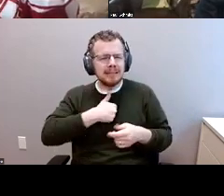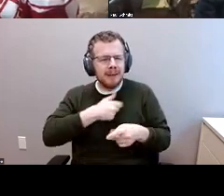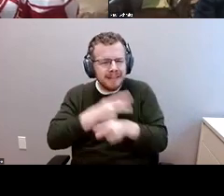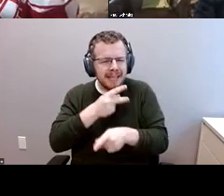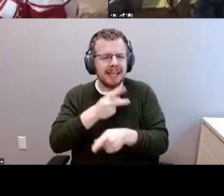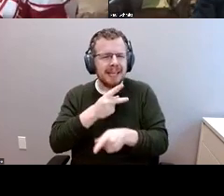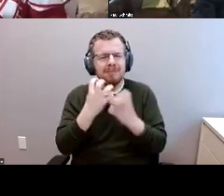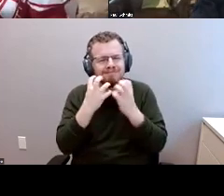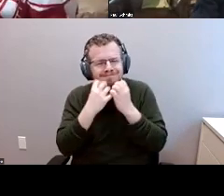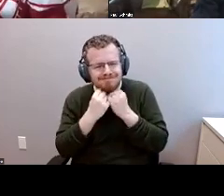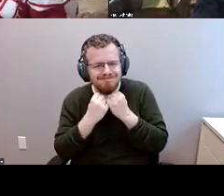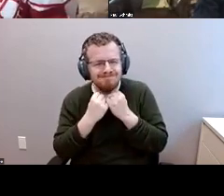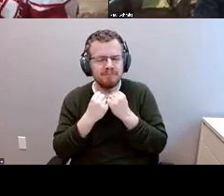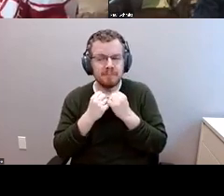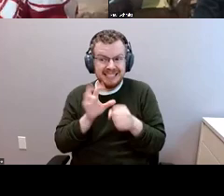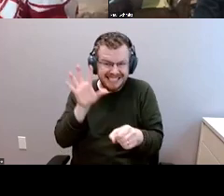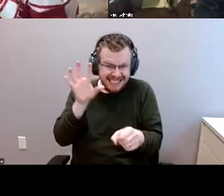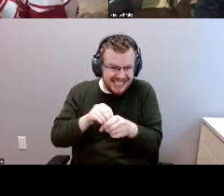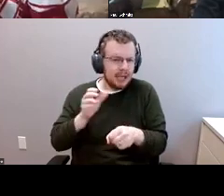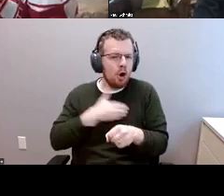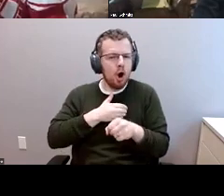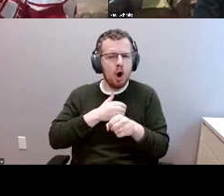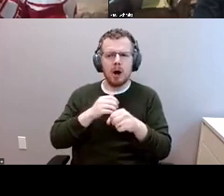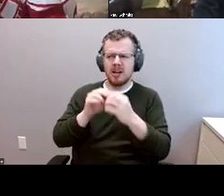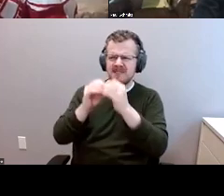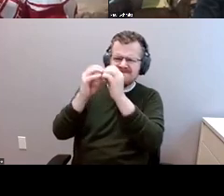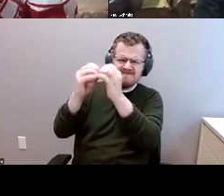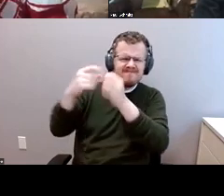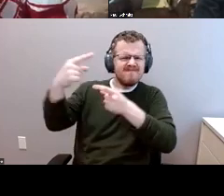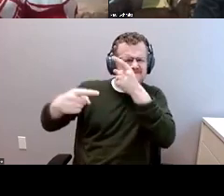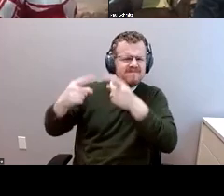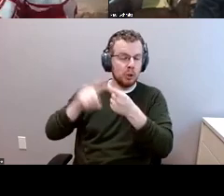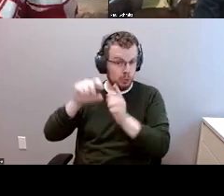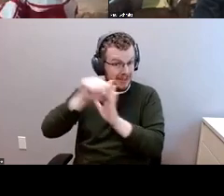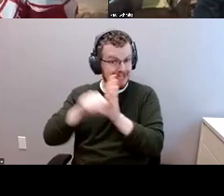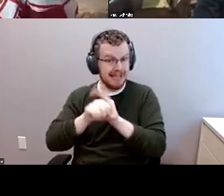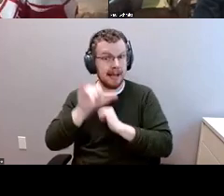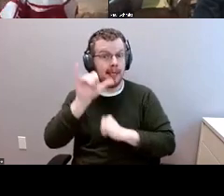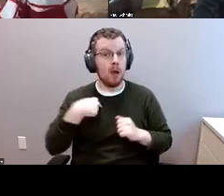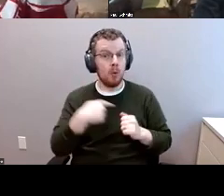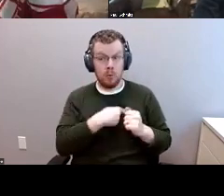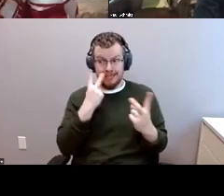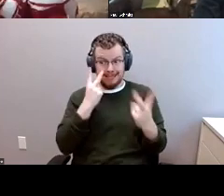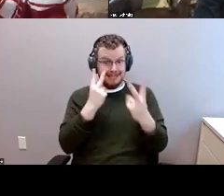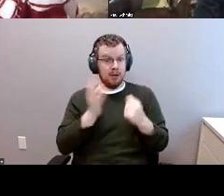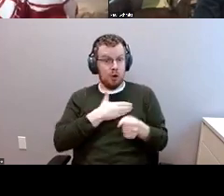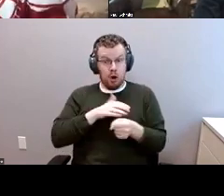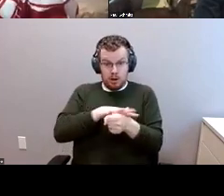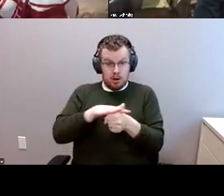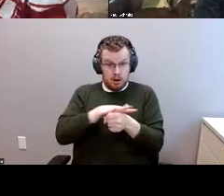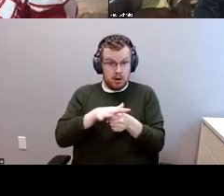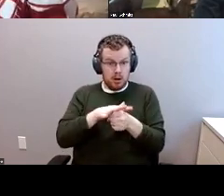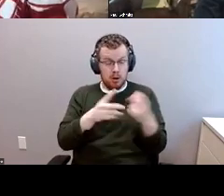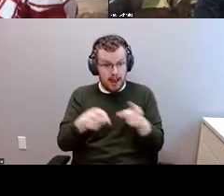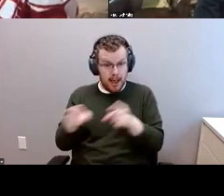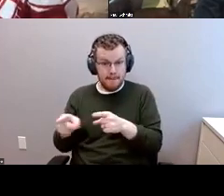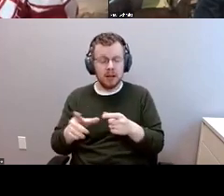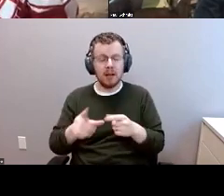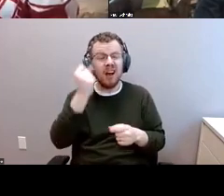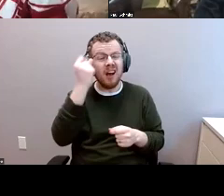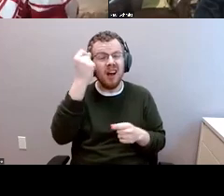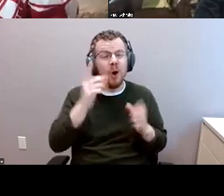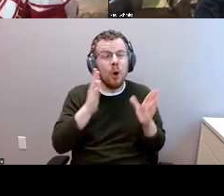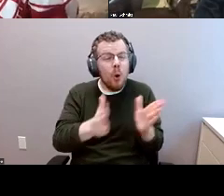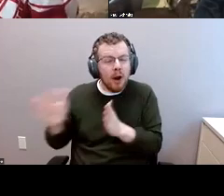our oppositional work to the state. So that's a lot of what we're seeing in our network in terms of not just what's happening, but the organizing